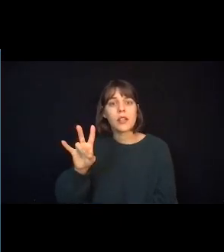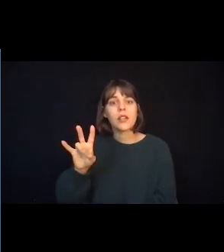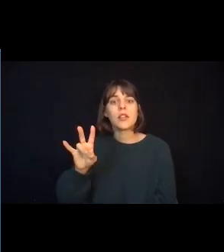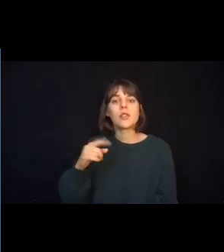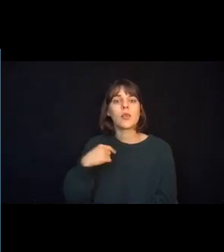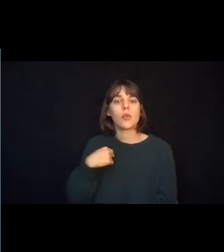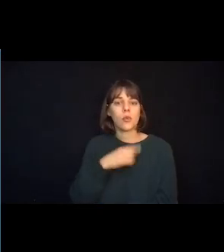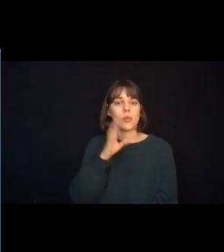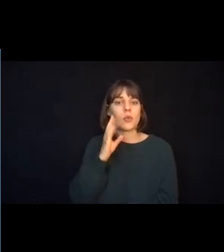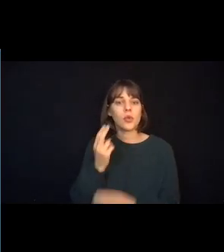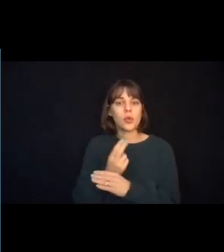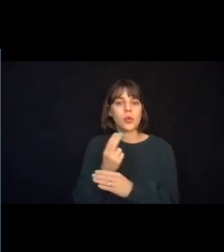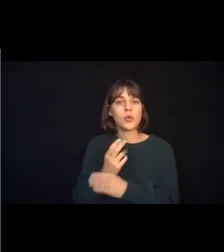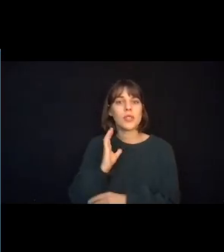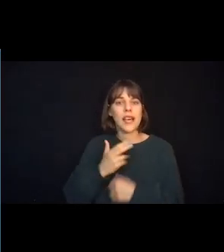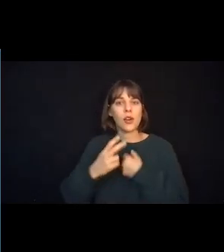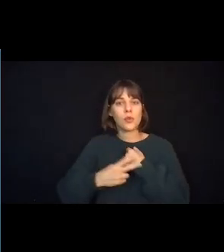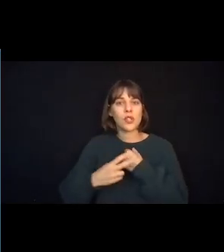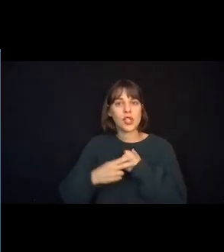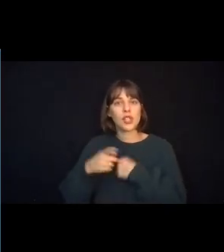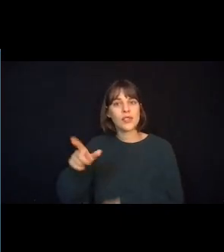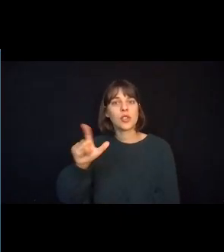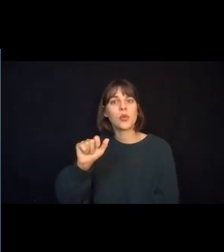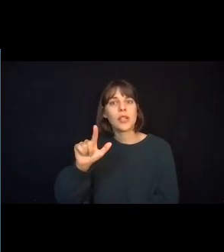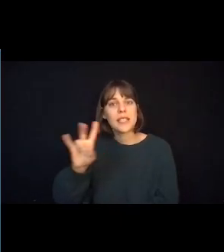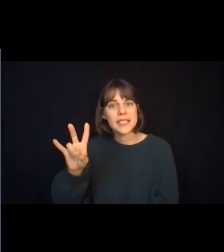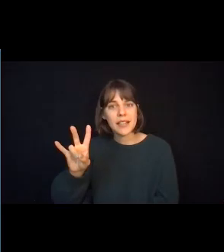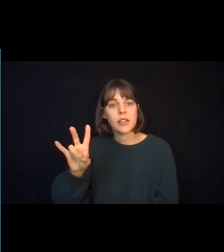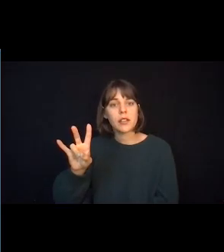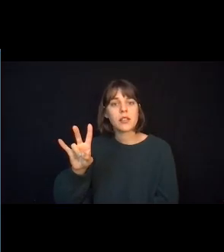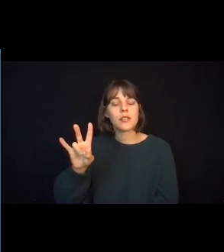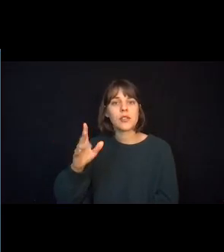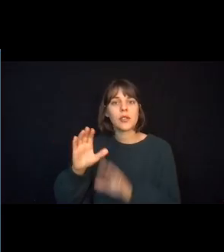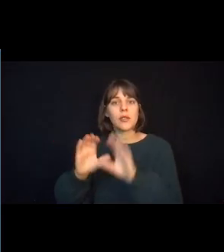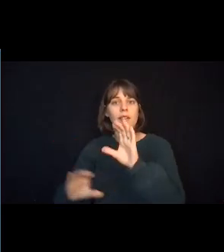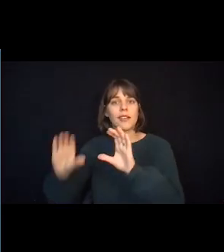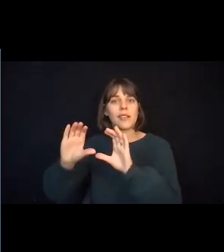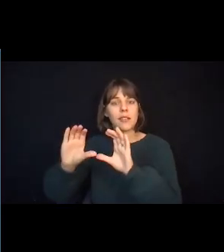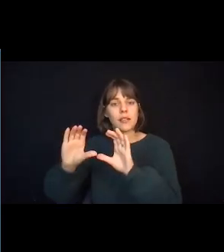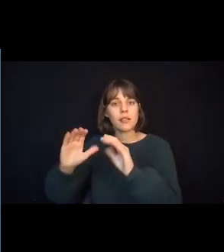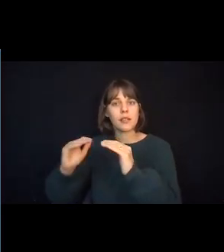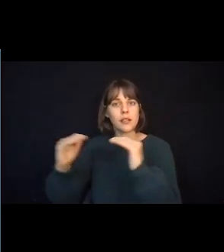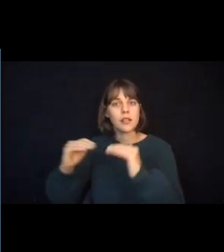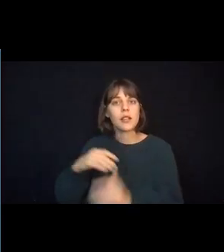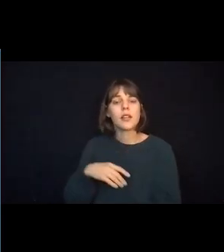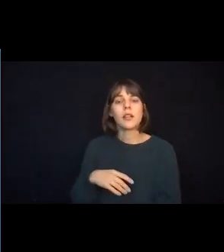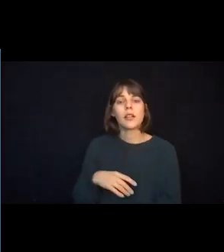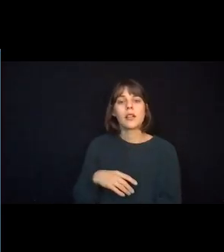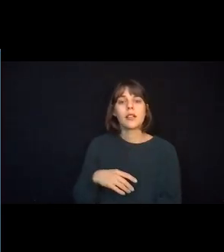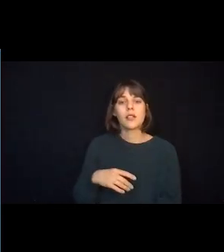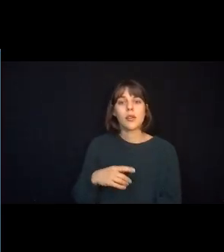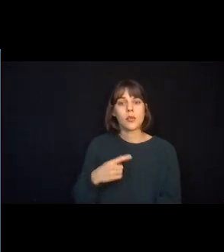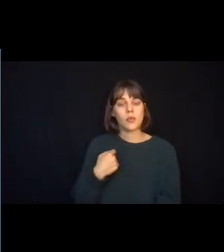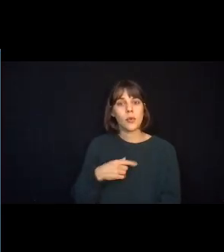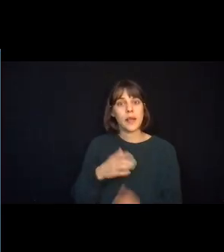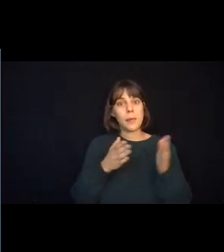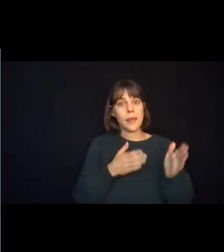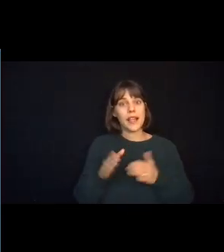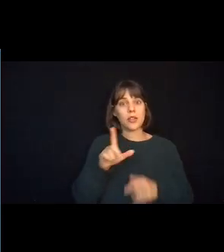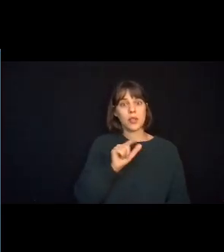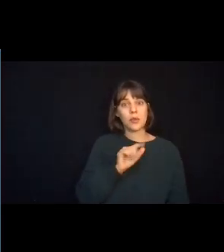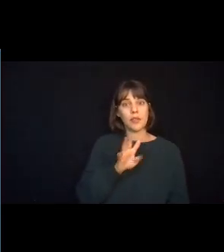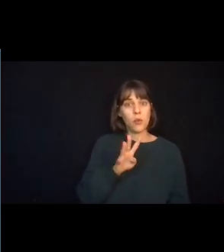gap. And one of the good things about us not spending all of the reserves that we budgeted to spend in 24 is that, we're able